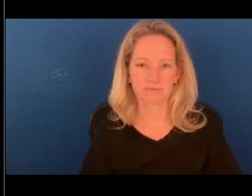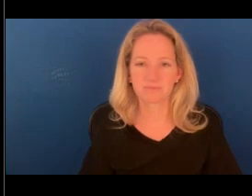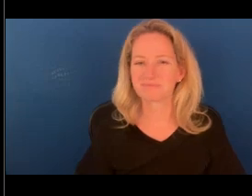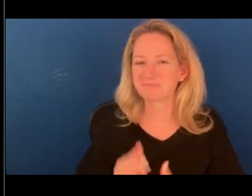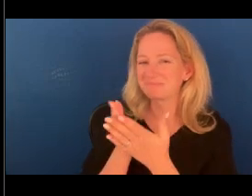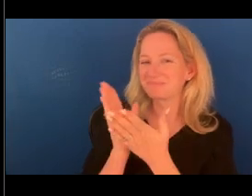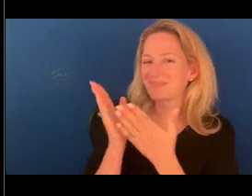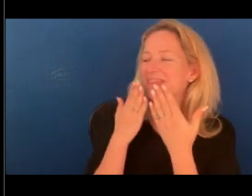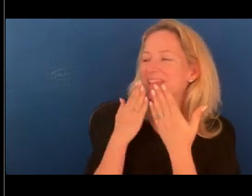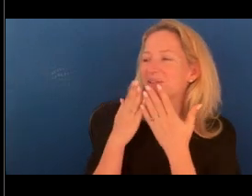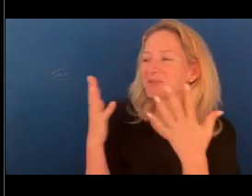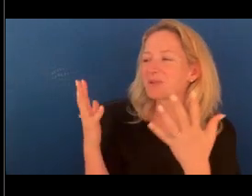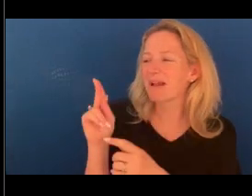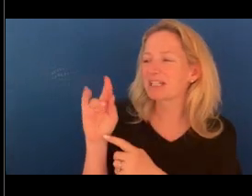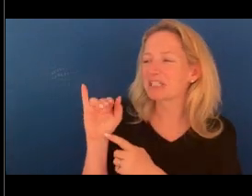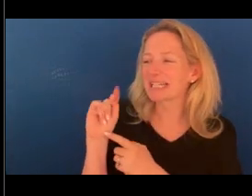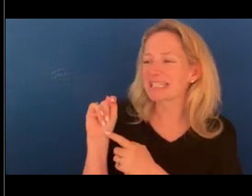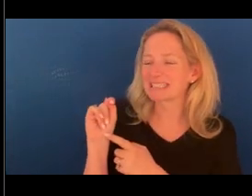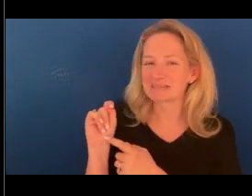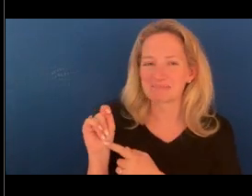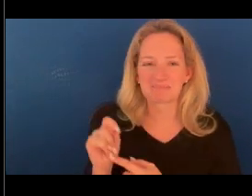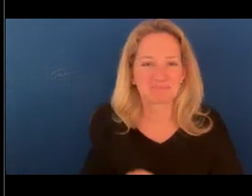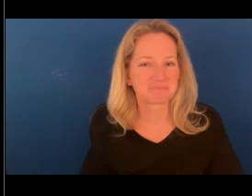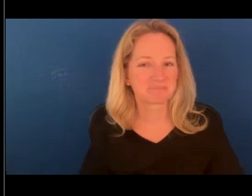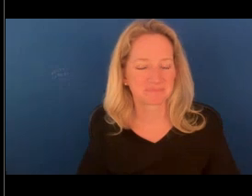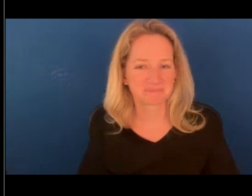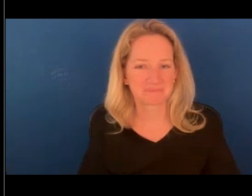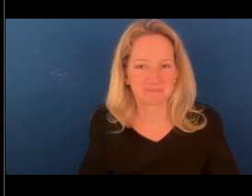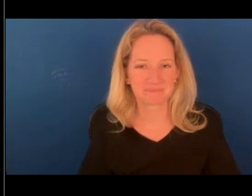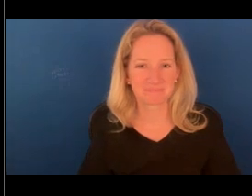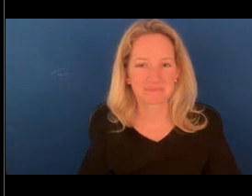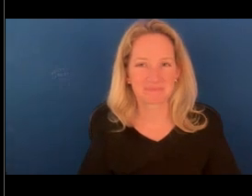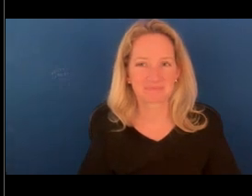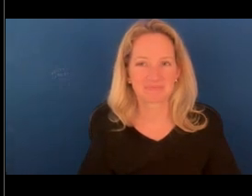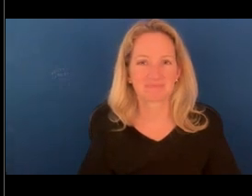Thank you so much, Kit. We're launching into a